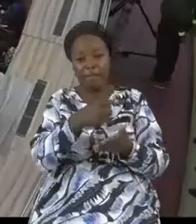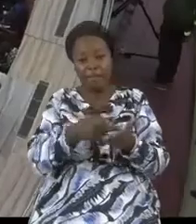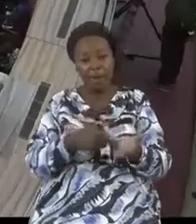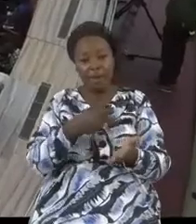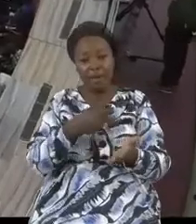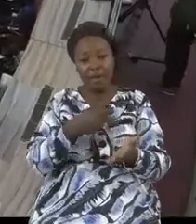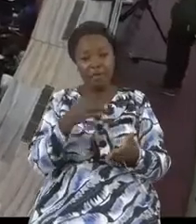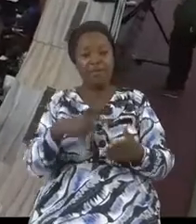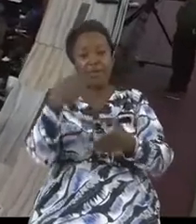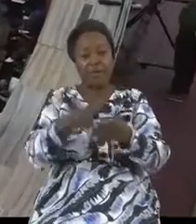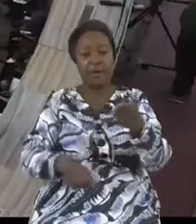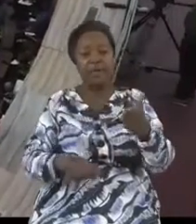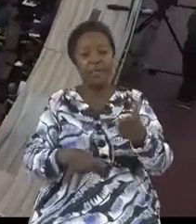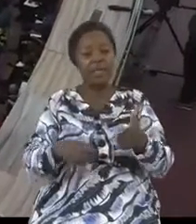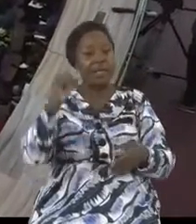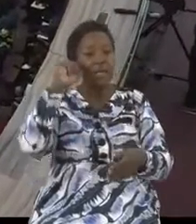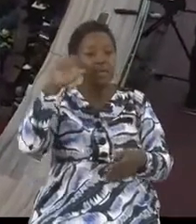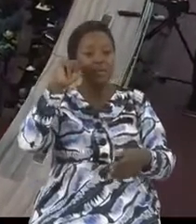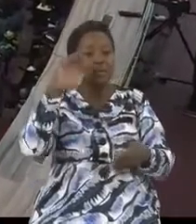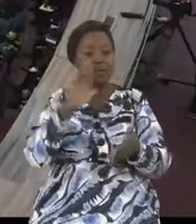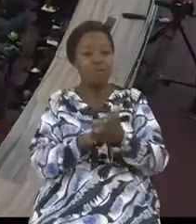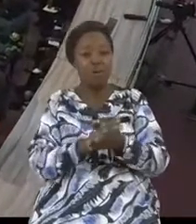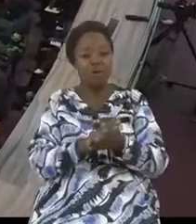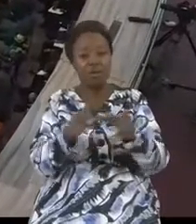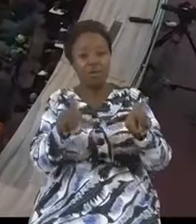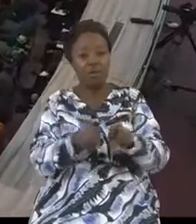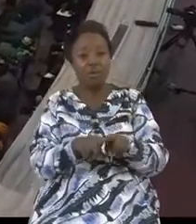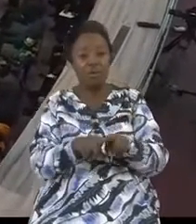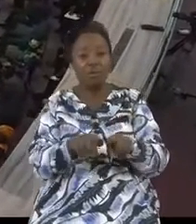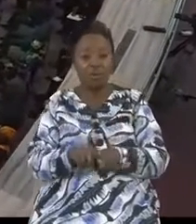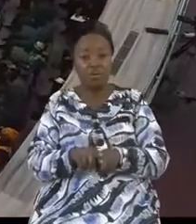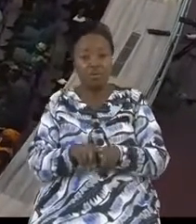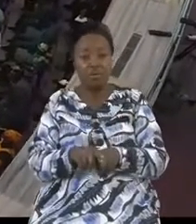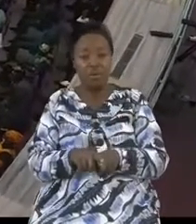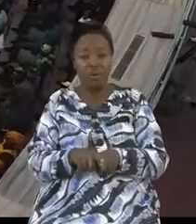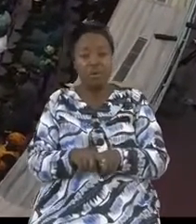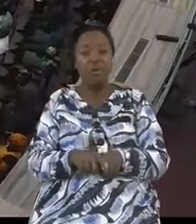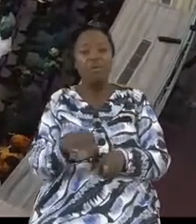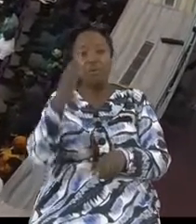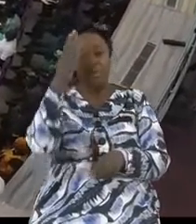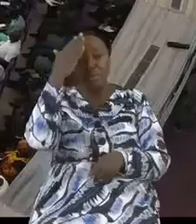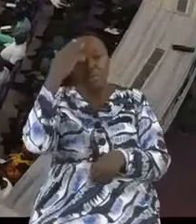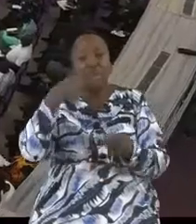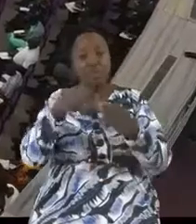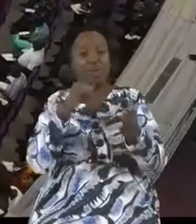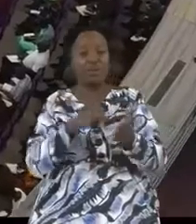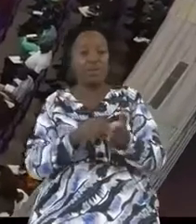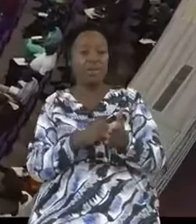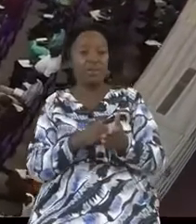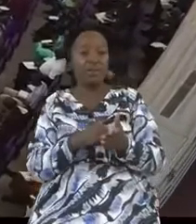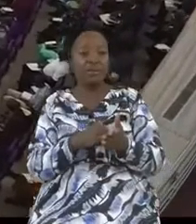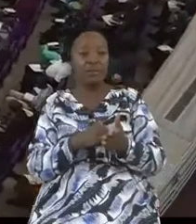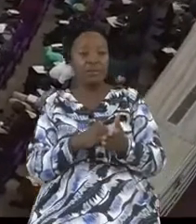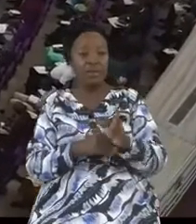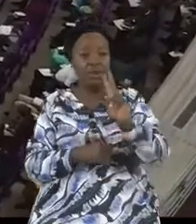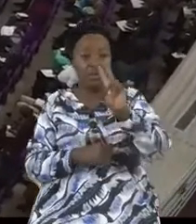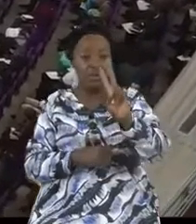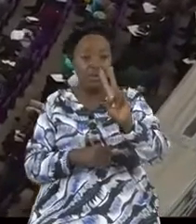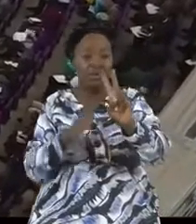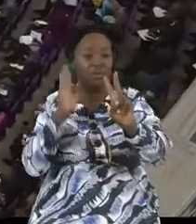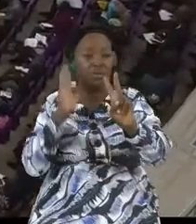his wife also being privy to it. Two shall be